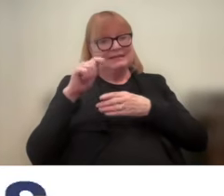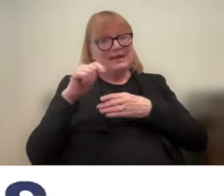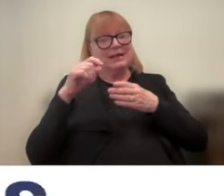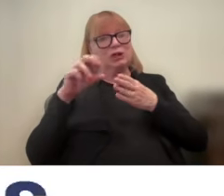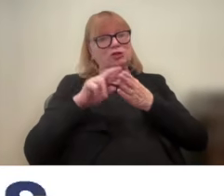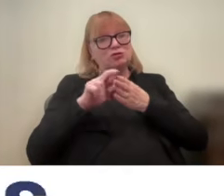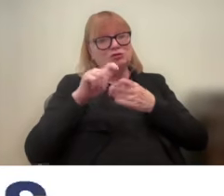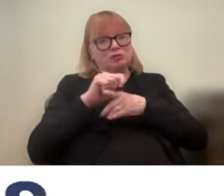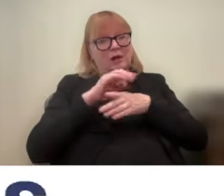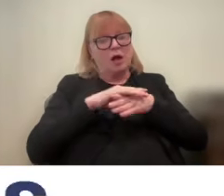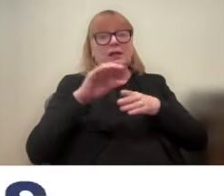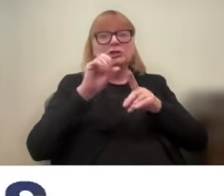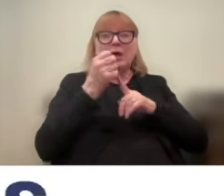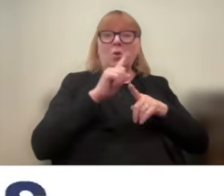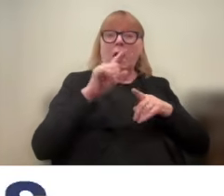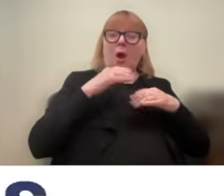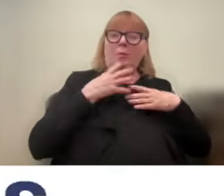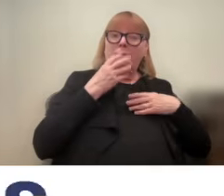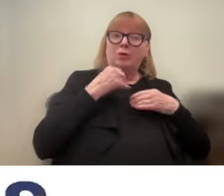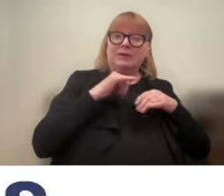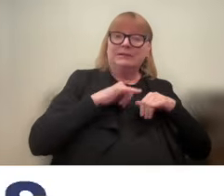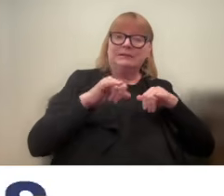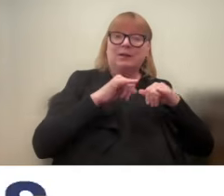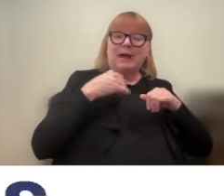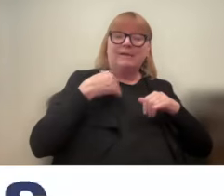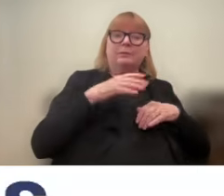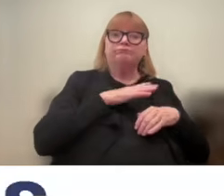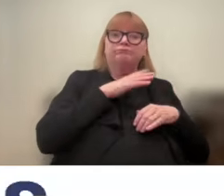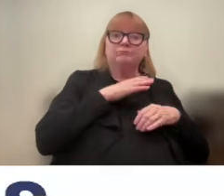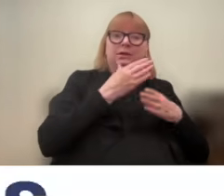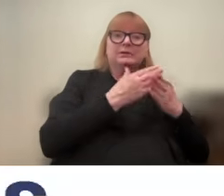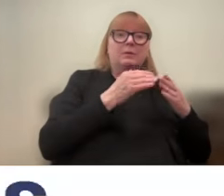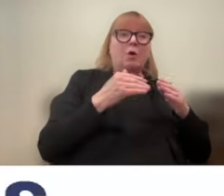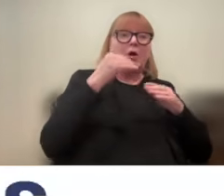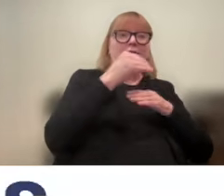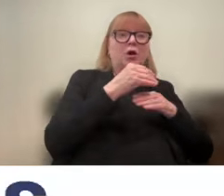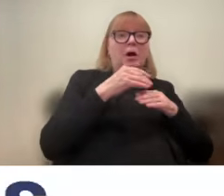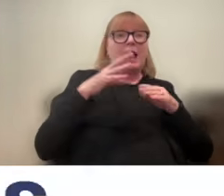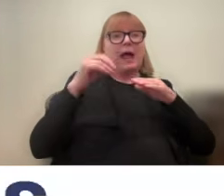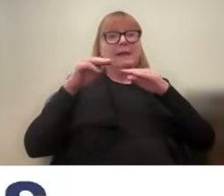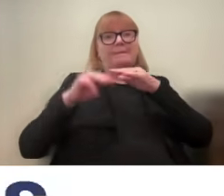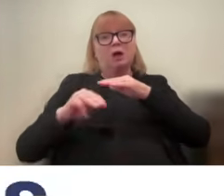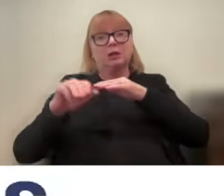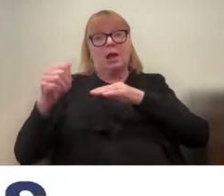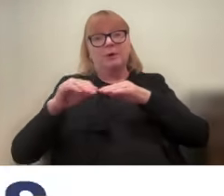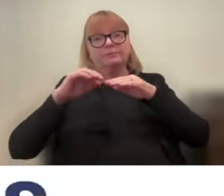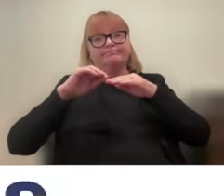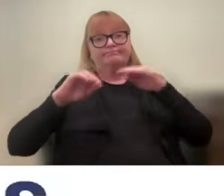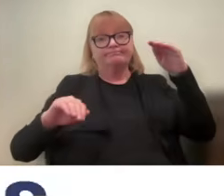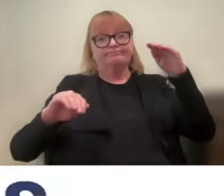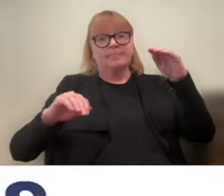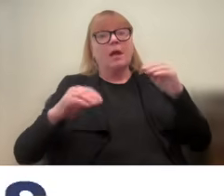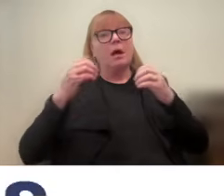from society where certain beauty standards have privileged some over and marginalized others. There's